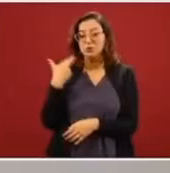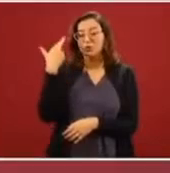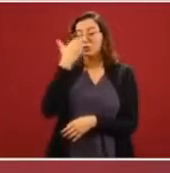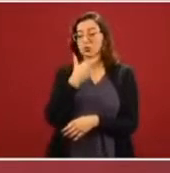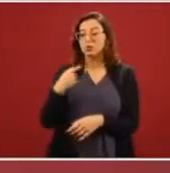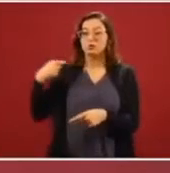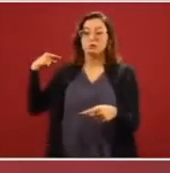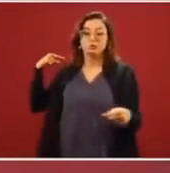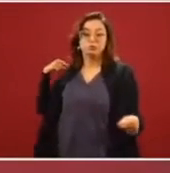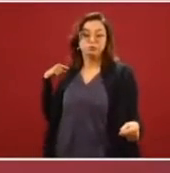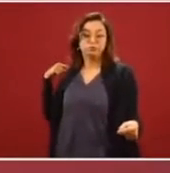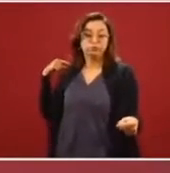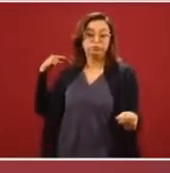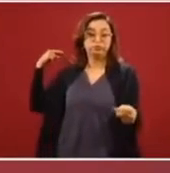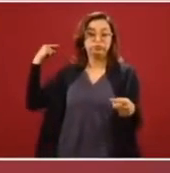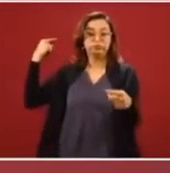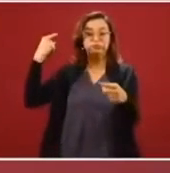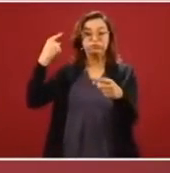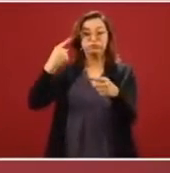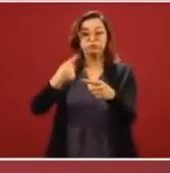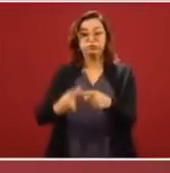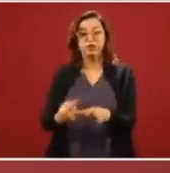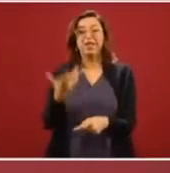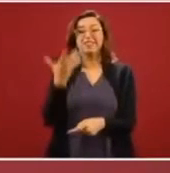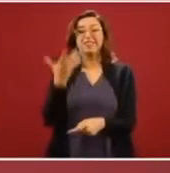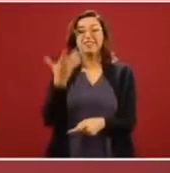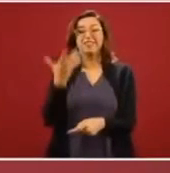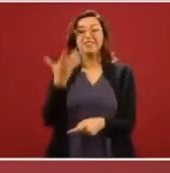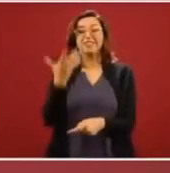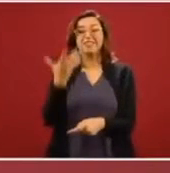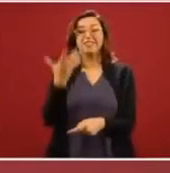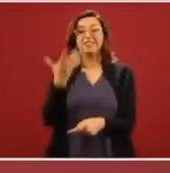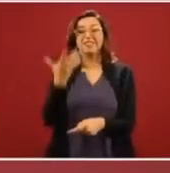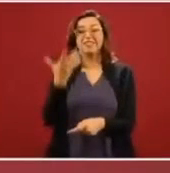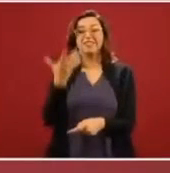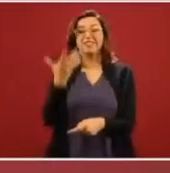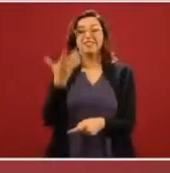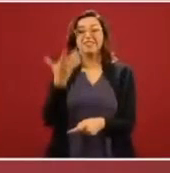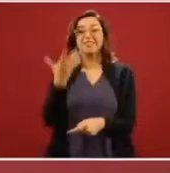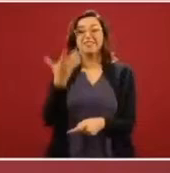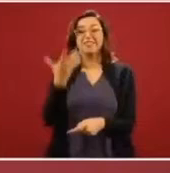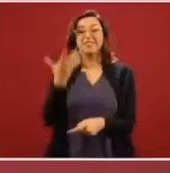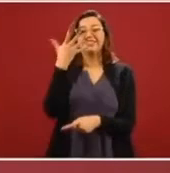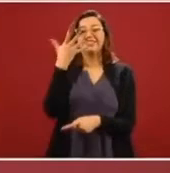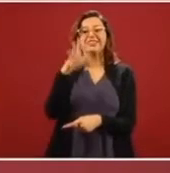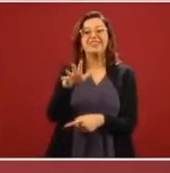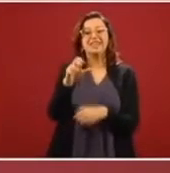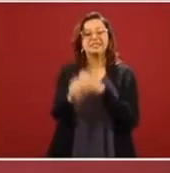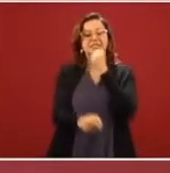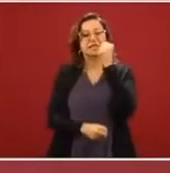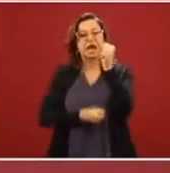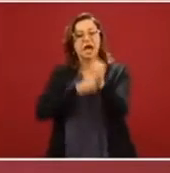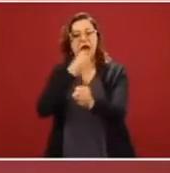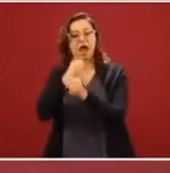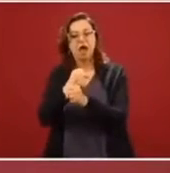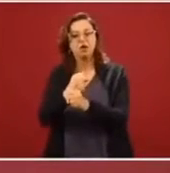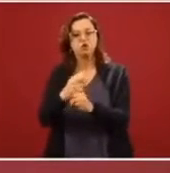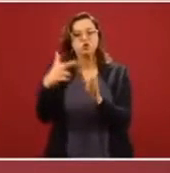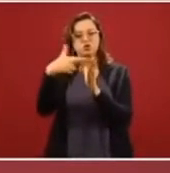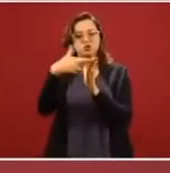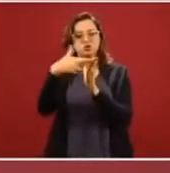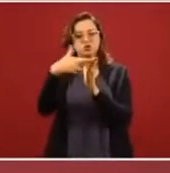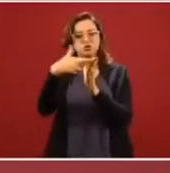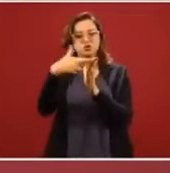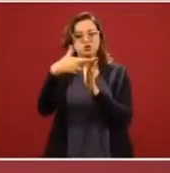years que duró el proceso de that the process took reflexión y